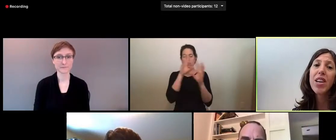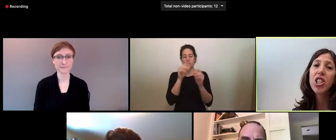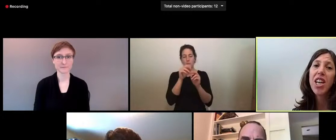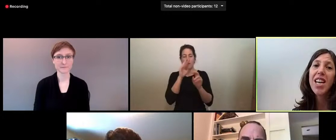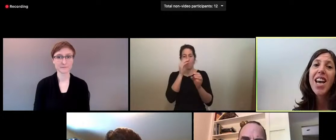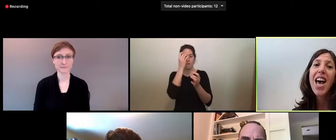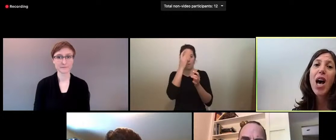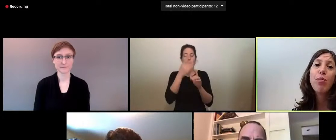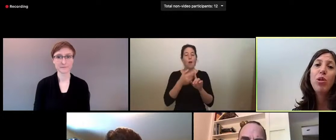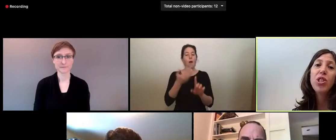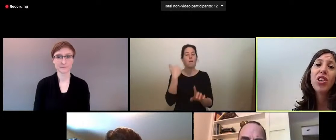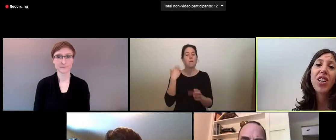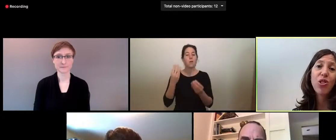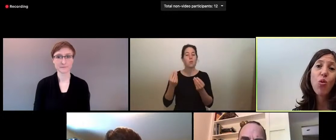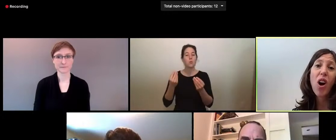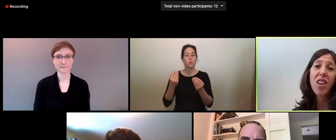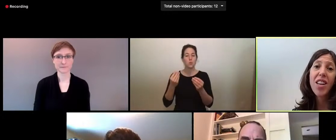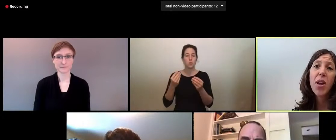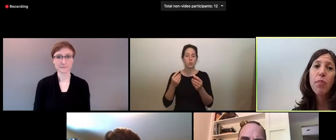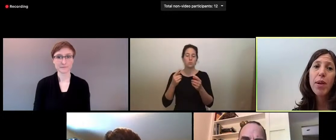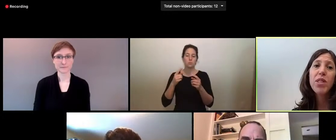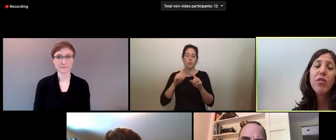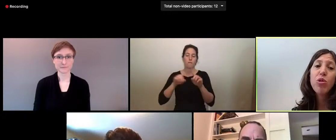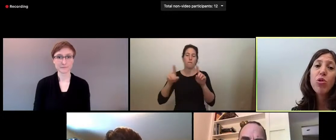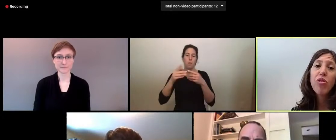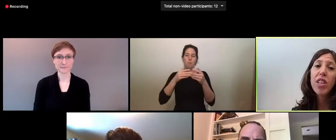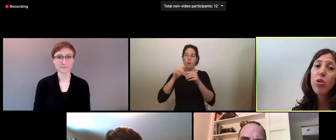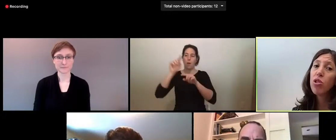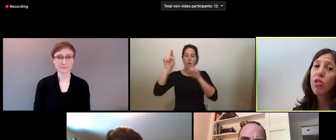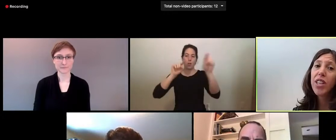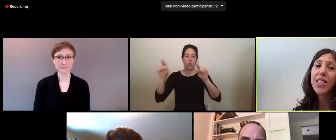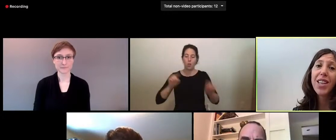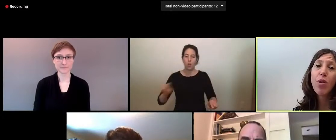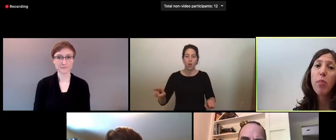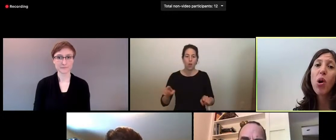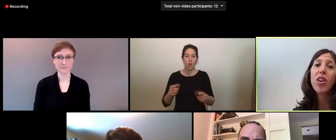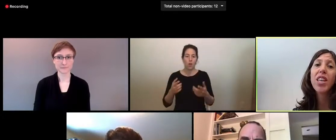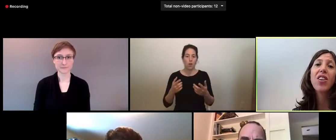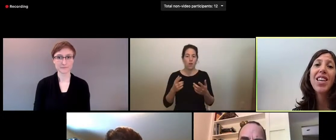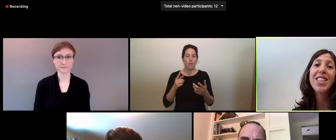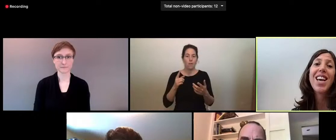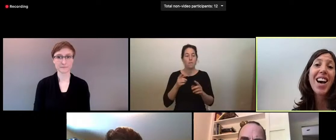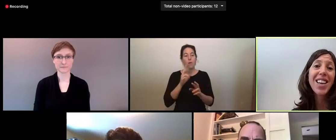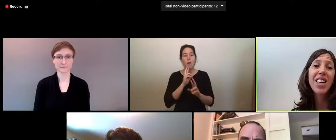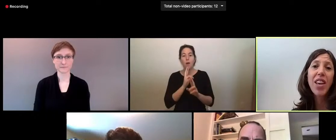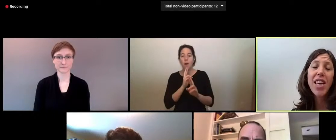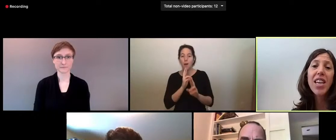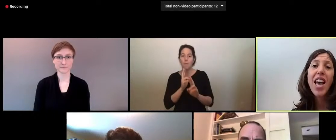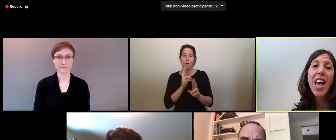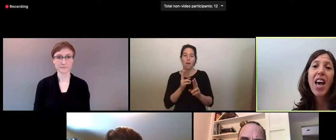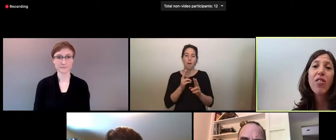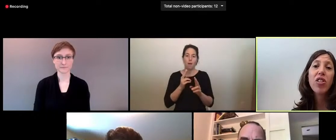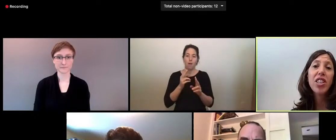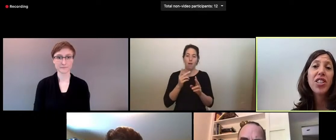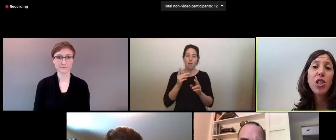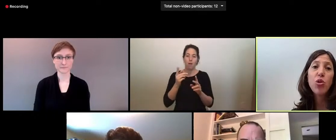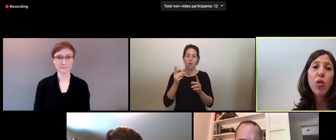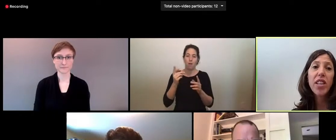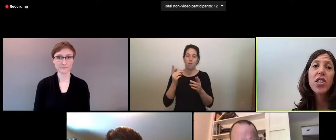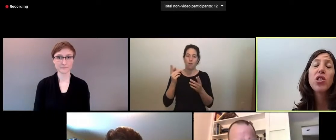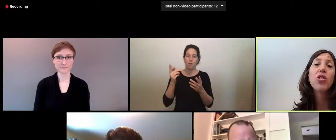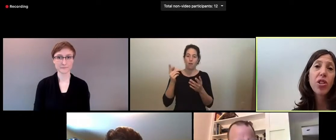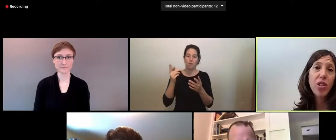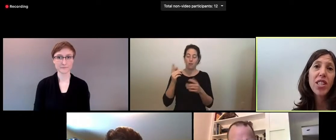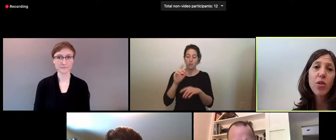auparavant hébergées à plusieurs endroits. Même si vous trouvez toujours des rapports qui ont été archivés avant le